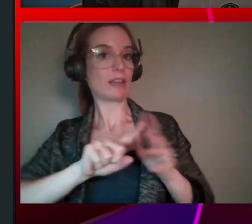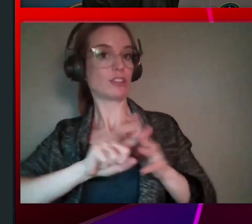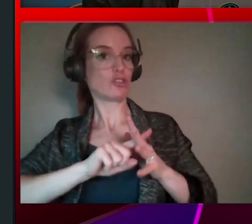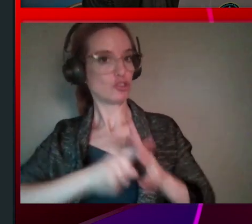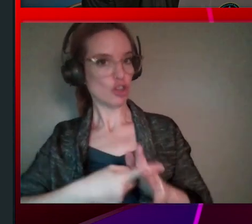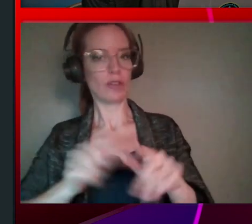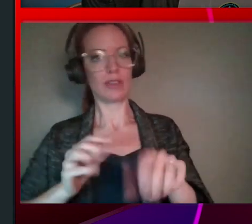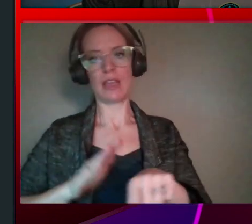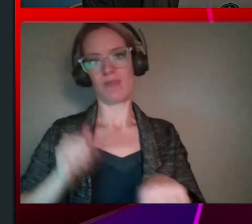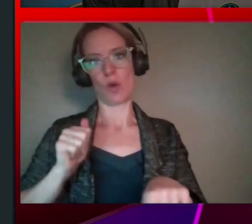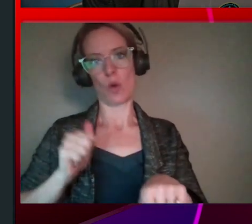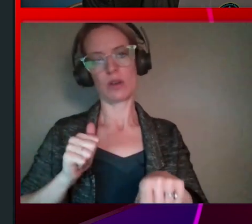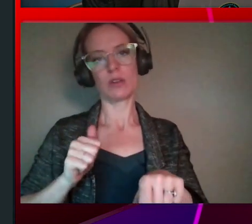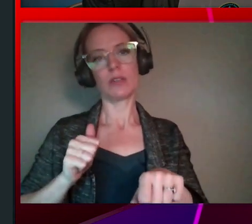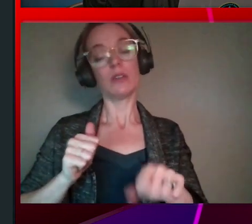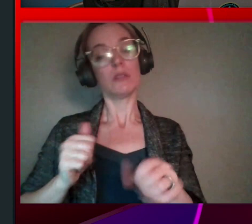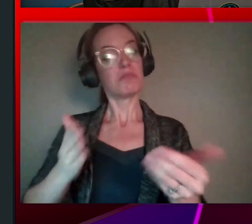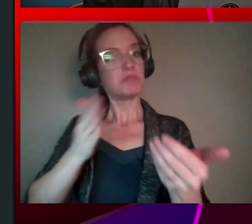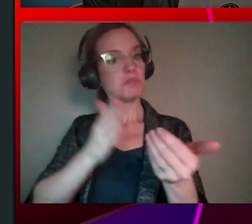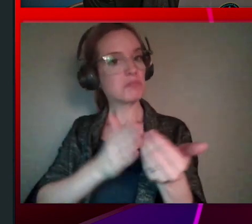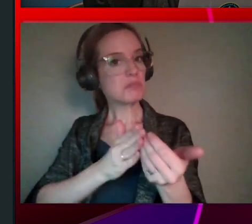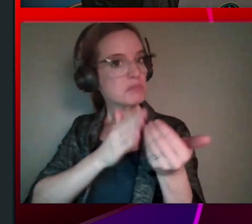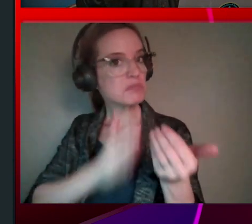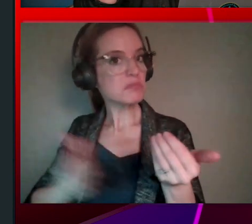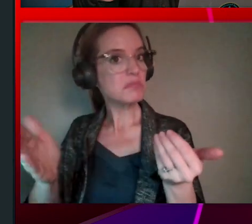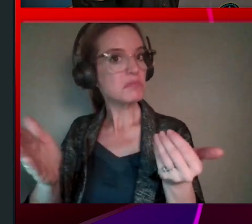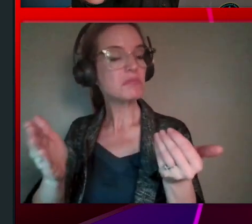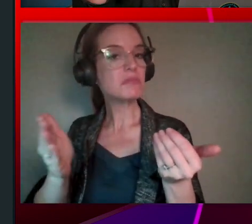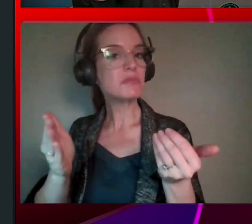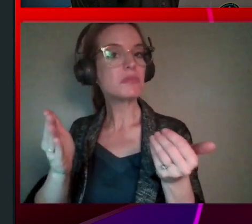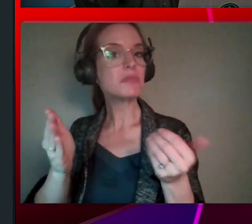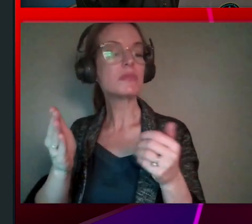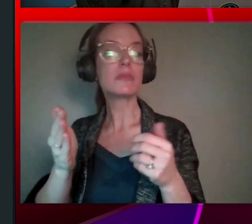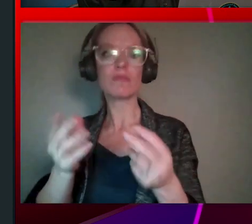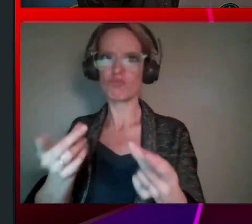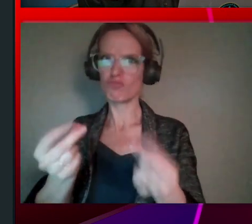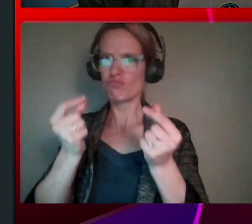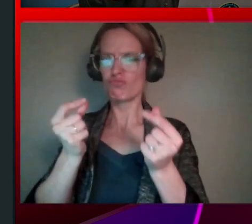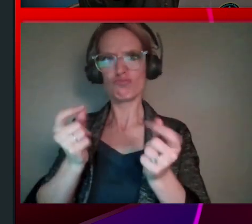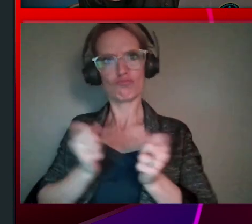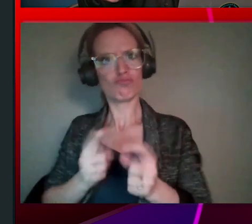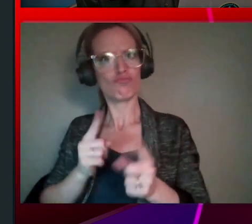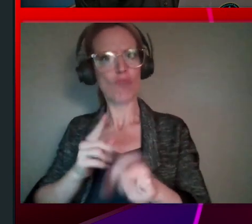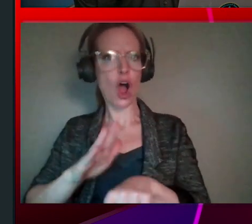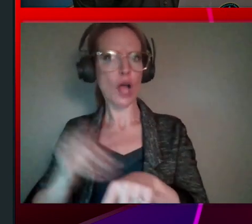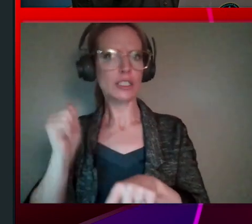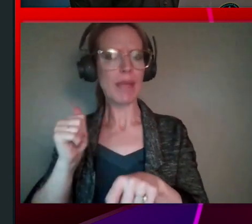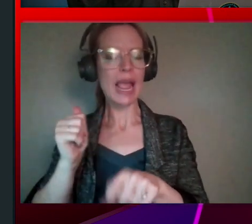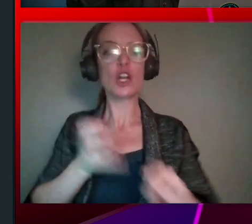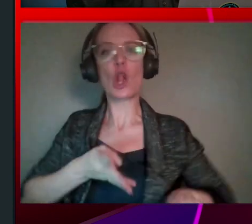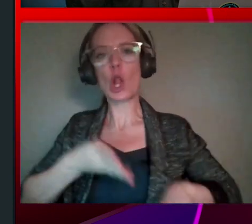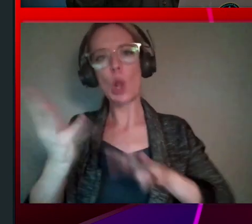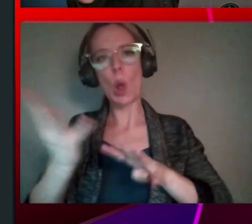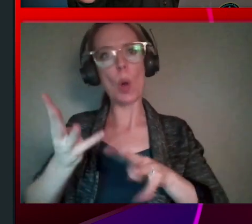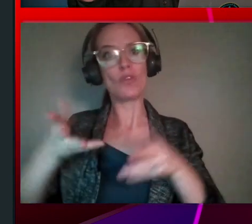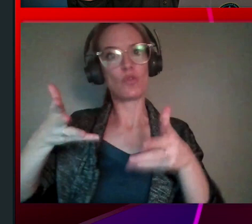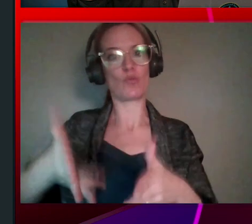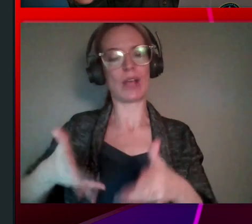point forward, we can on-demand load the rest of the snapshot as your